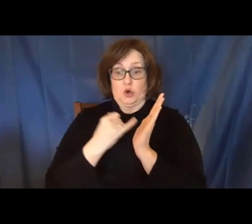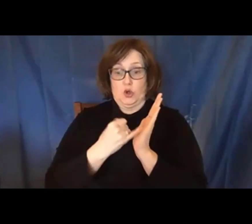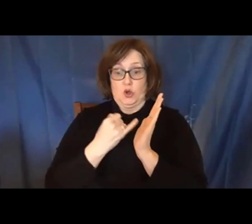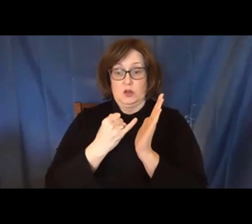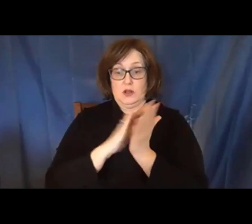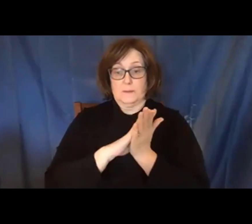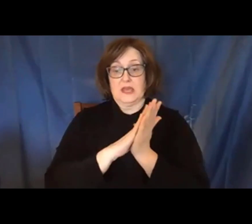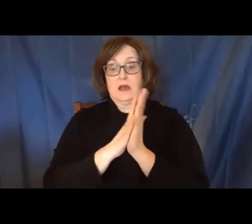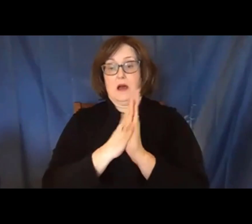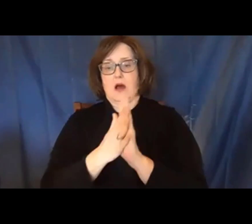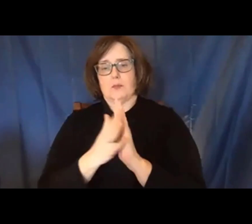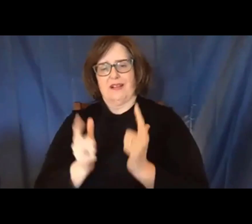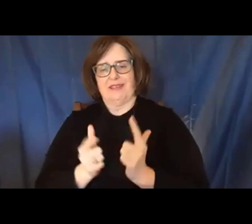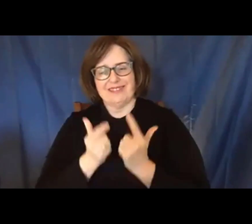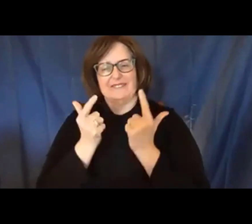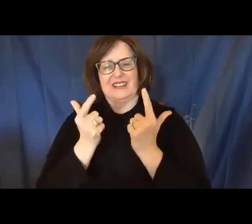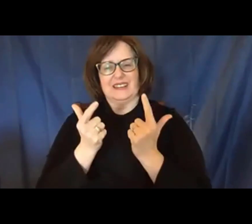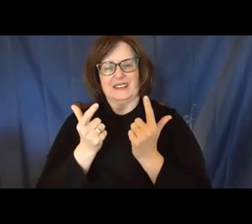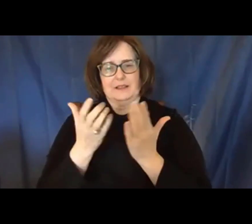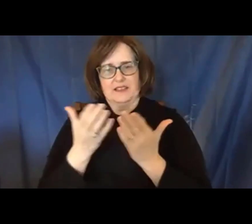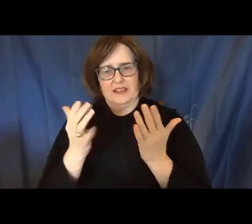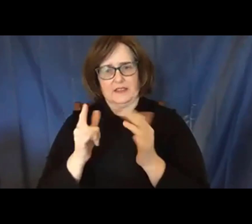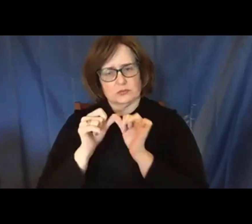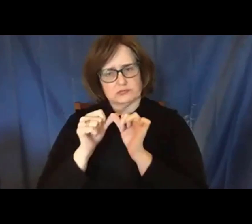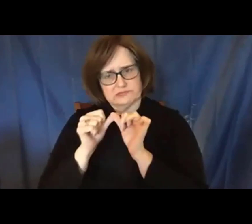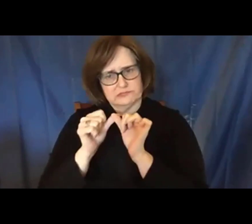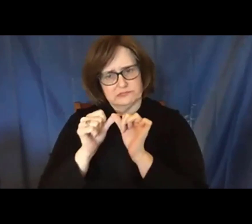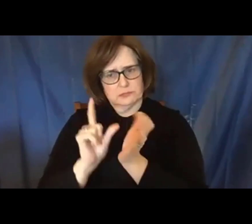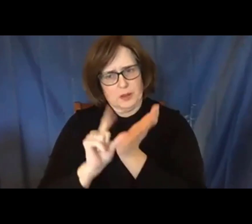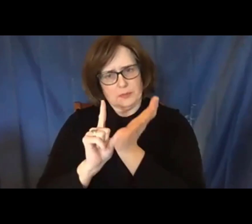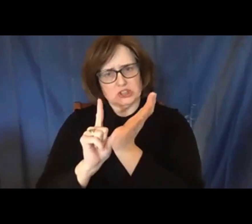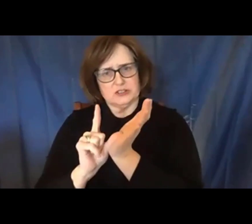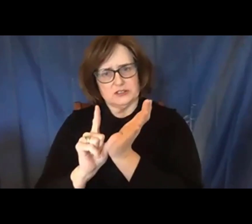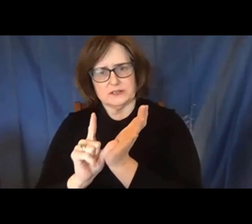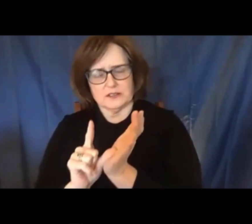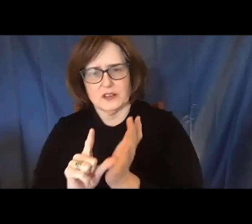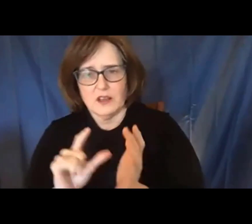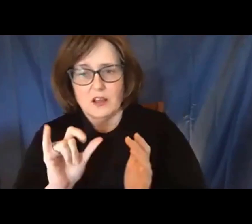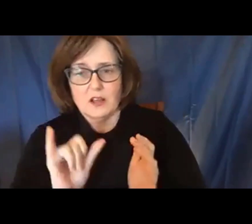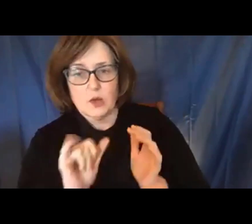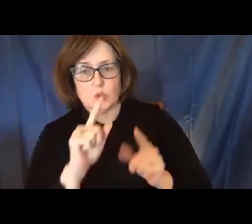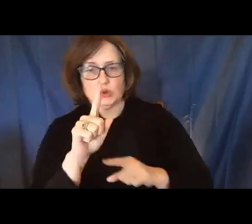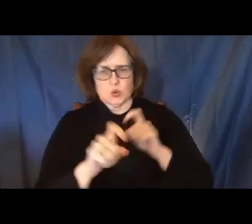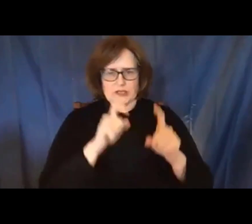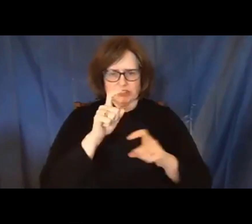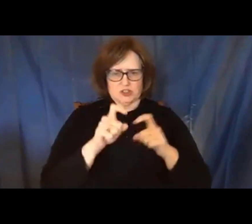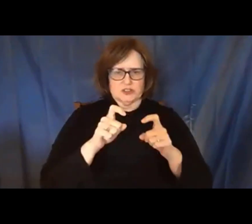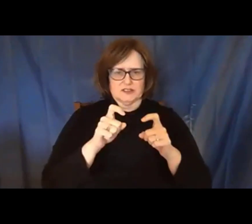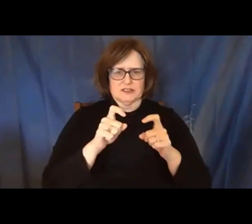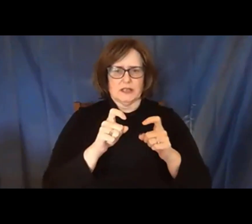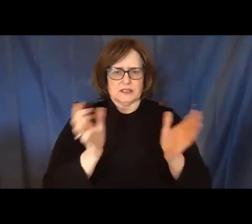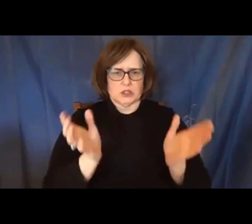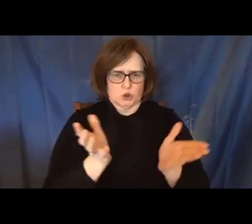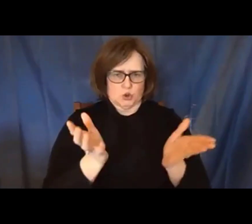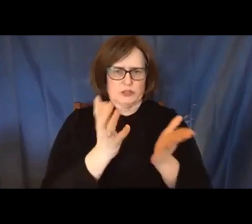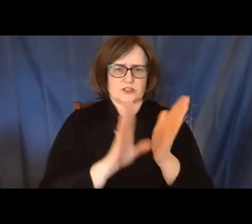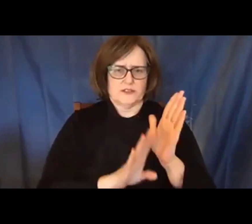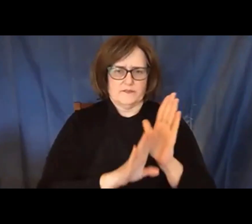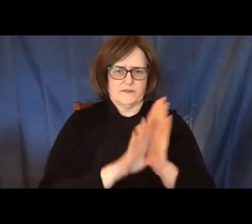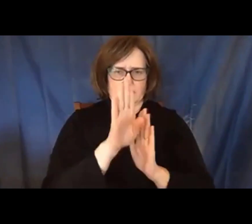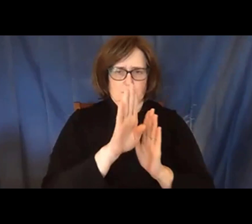with continuous publishing? These questions and more sparked the development of Third Stone, the journal I